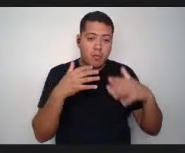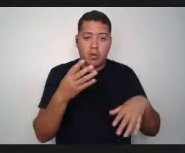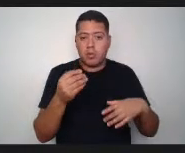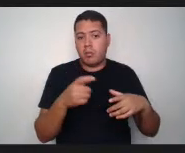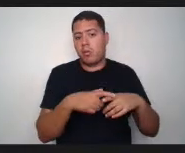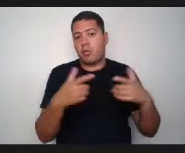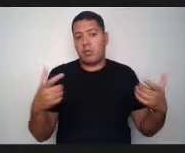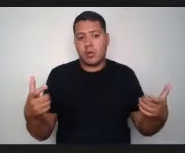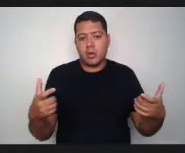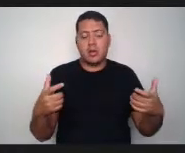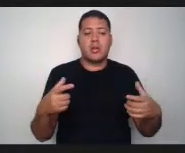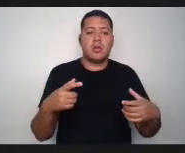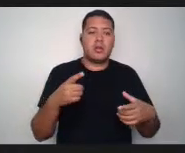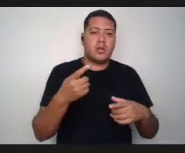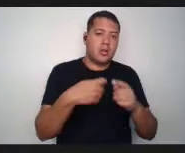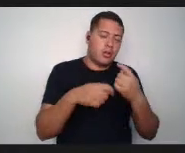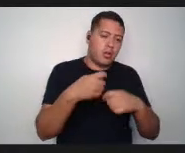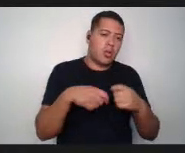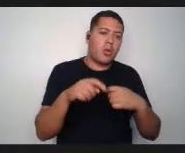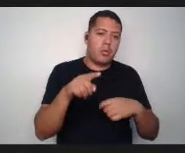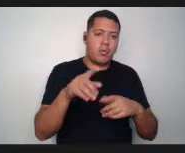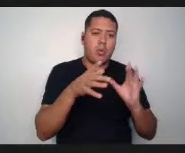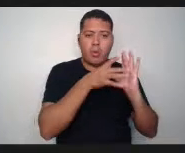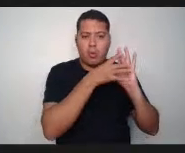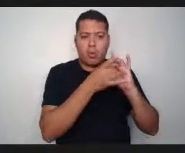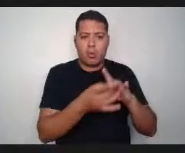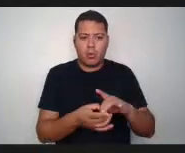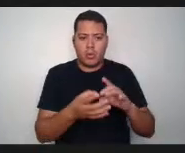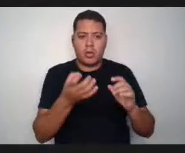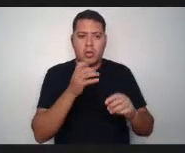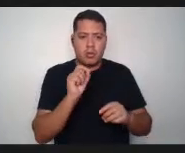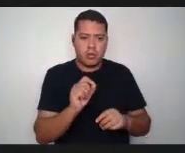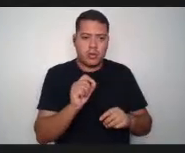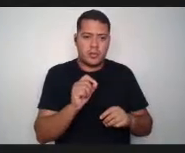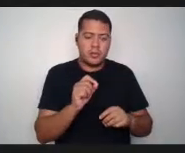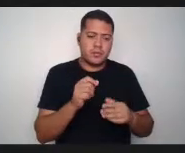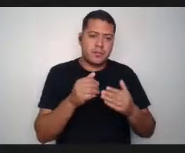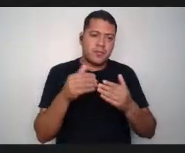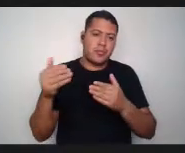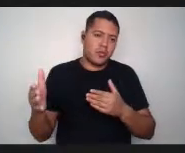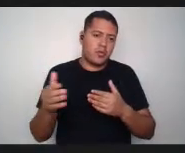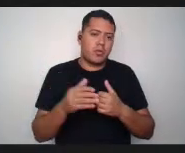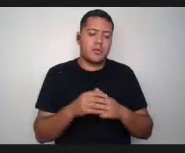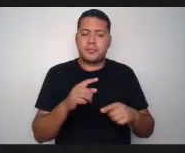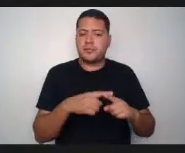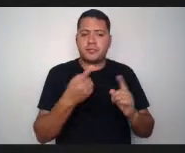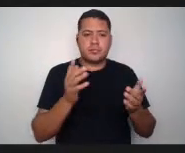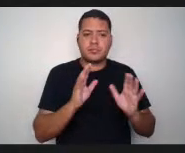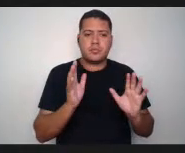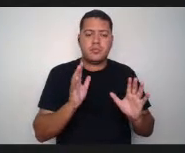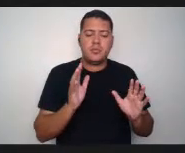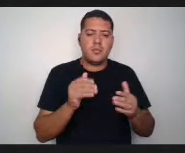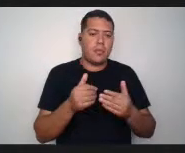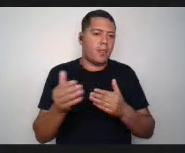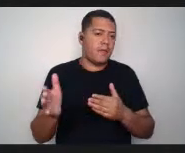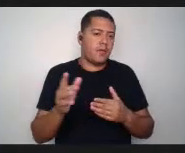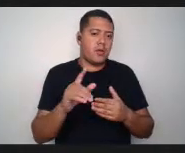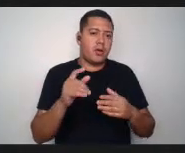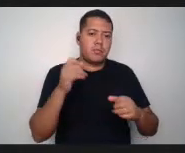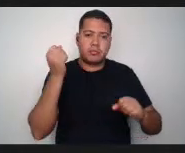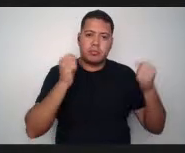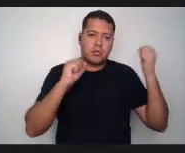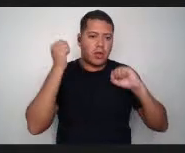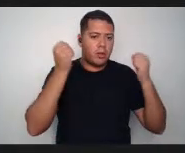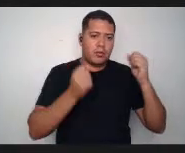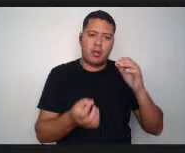because there is a very important movement in the capital, which is to make it external.